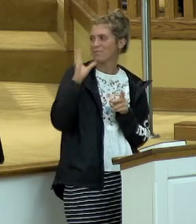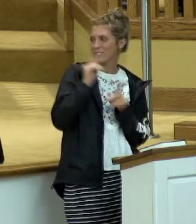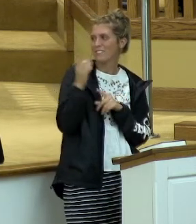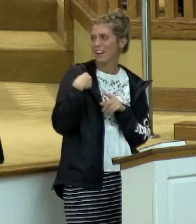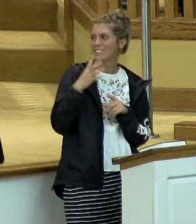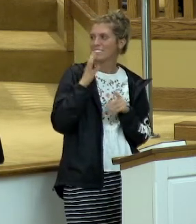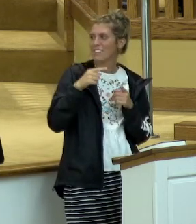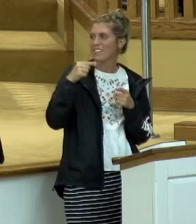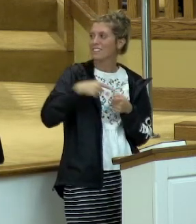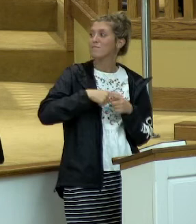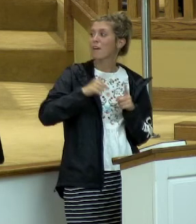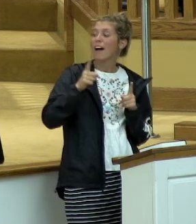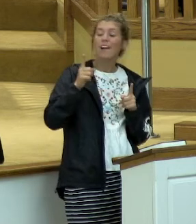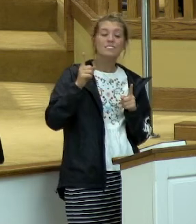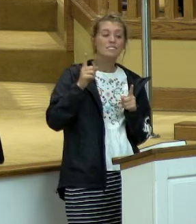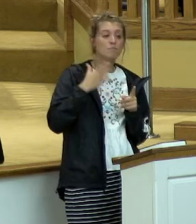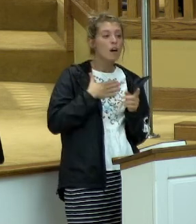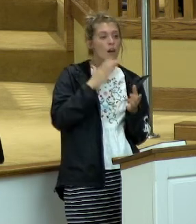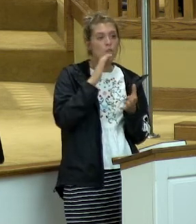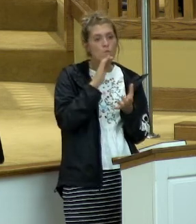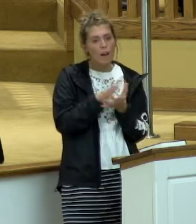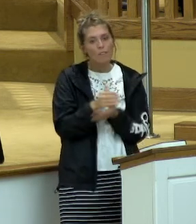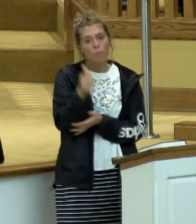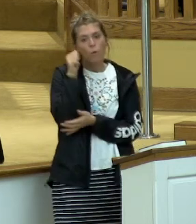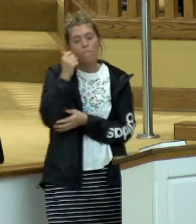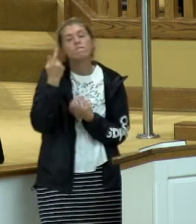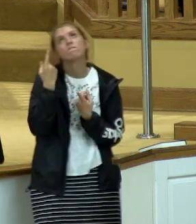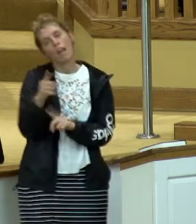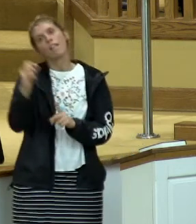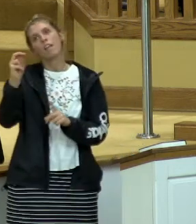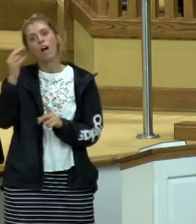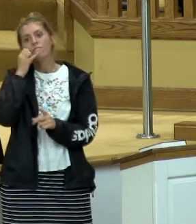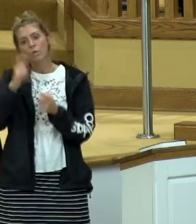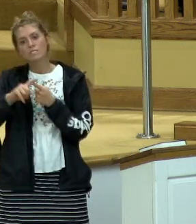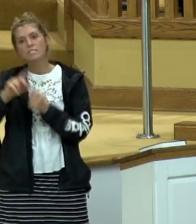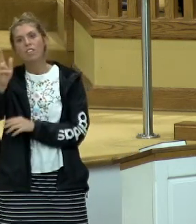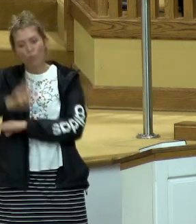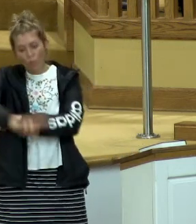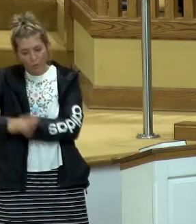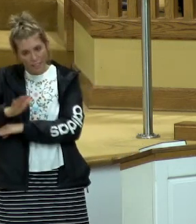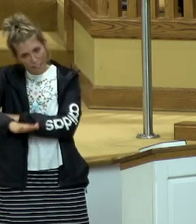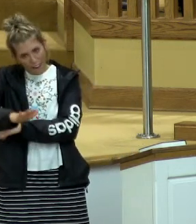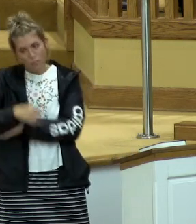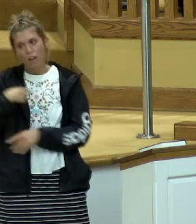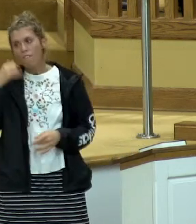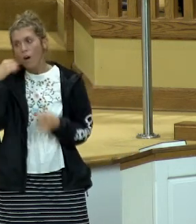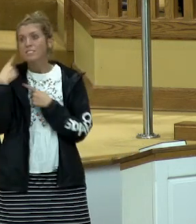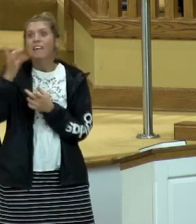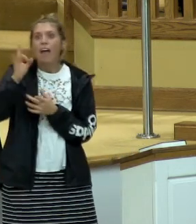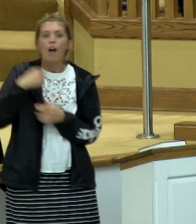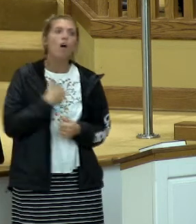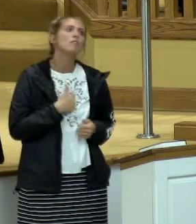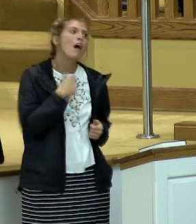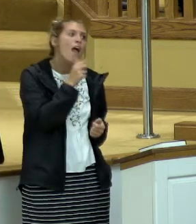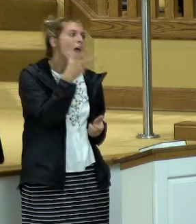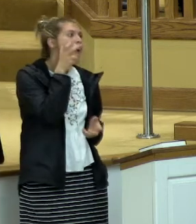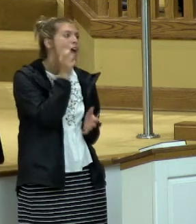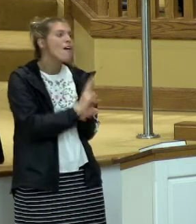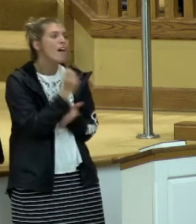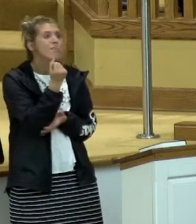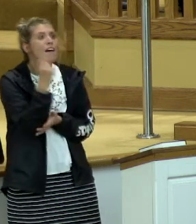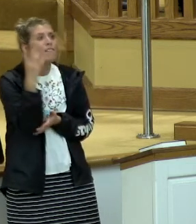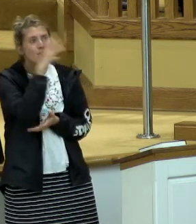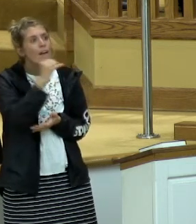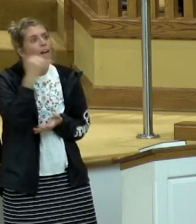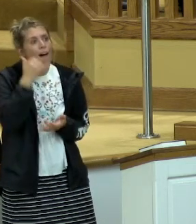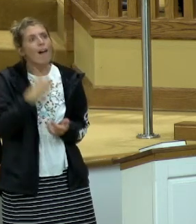literally. But and then sometimes she won't turn it on until 3 o'clock in the afternoon. I've been calling her since 8 a.m. Oh, babe, I'm sorry, my phone was on silent. I missed 11 calls